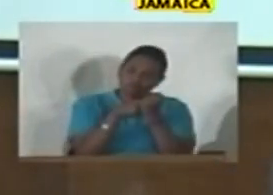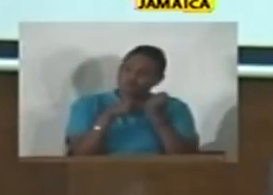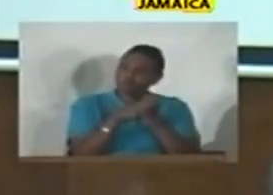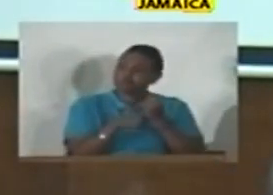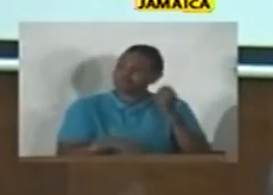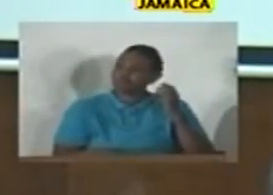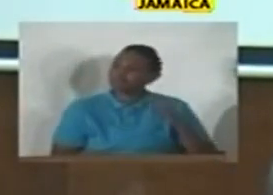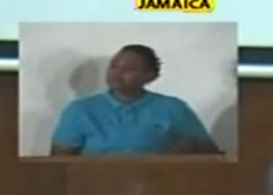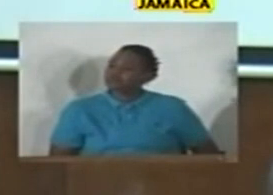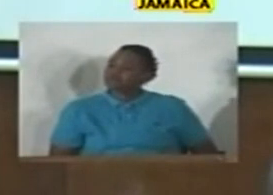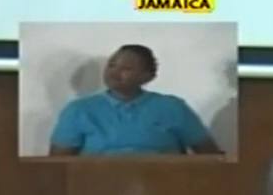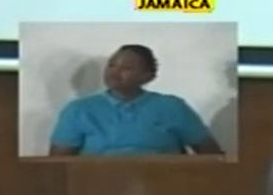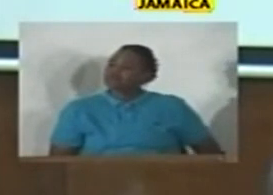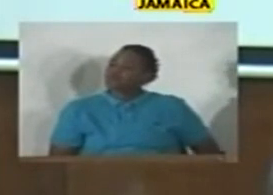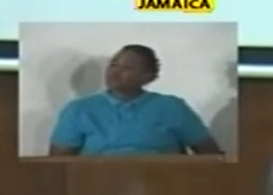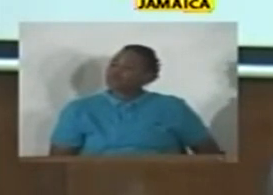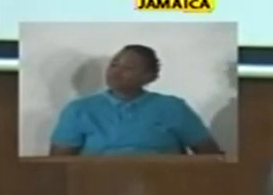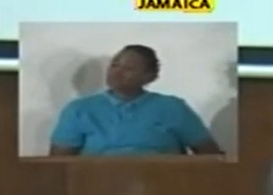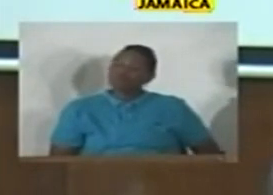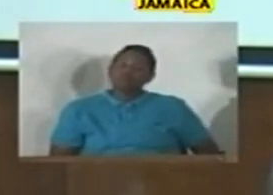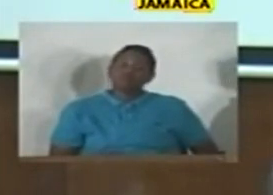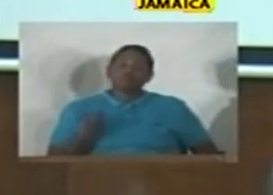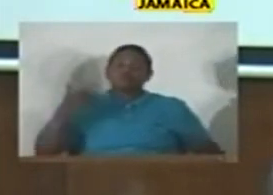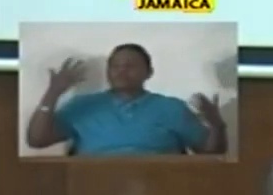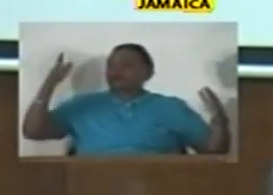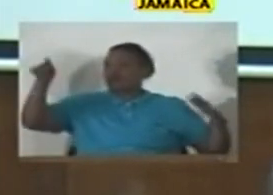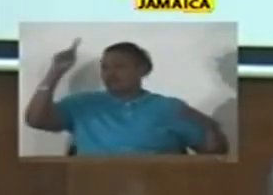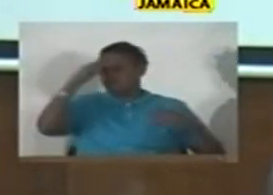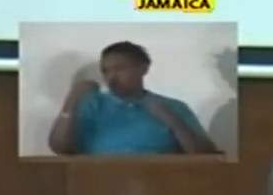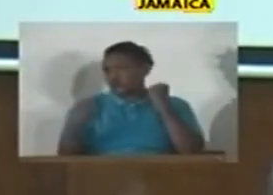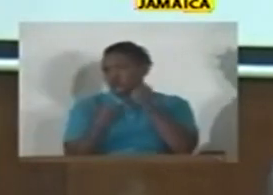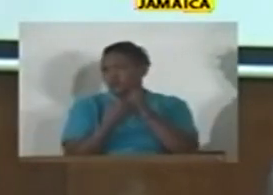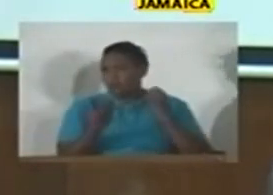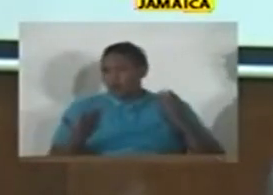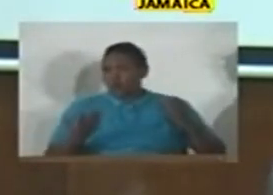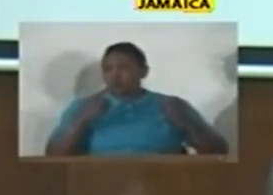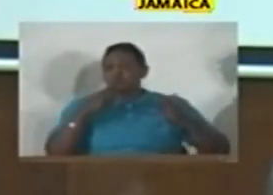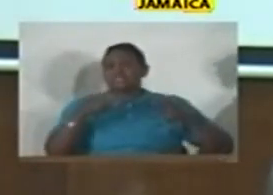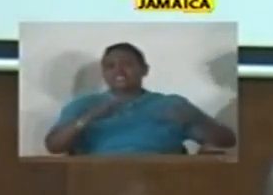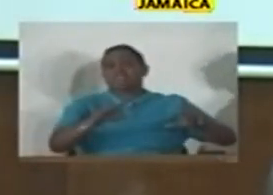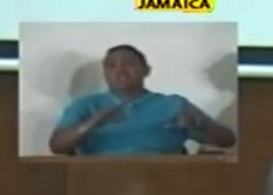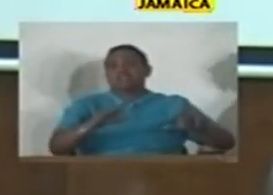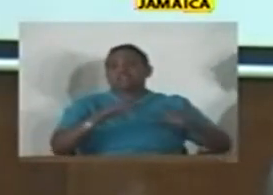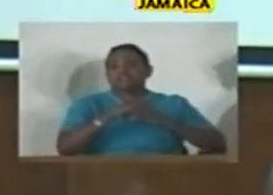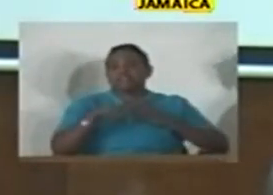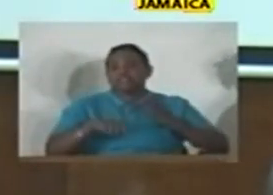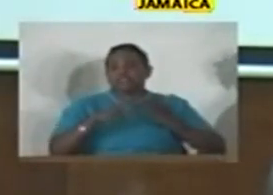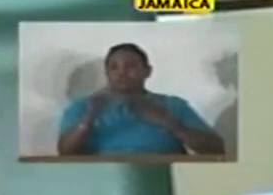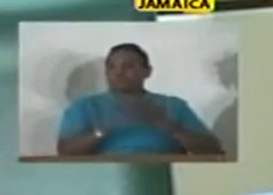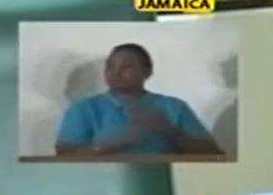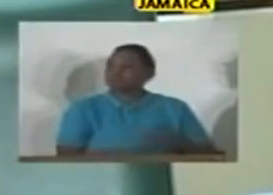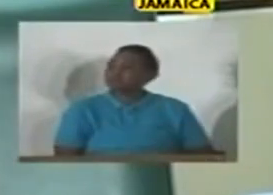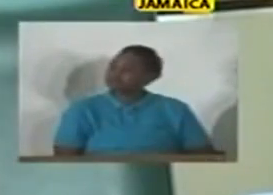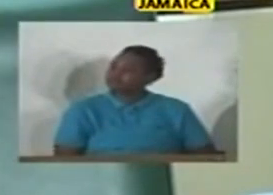One, and I applaud them for coming on board to invest in this project.